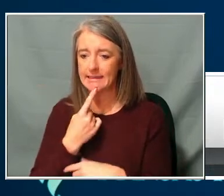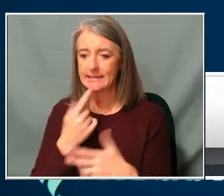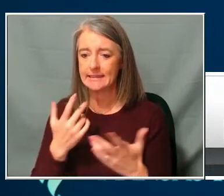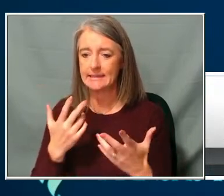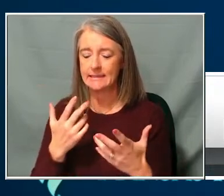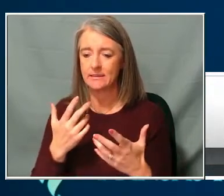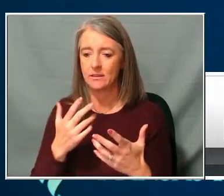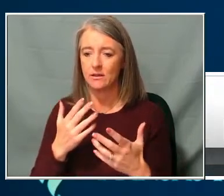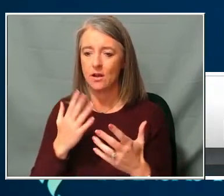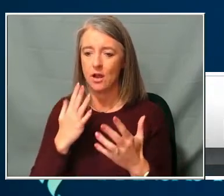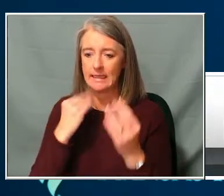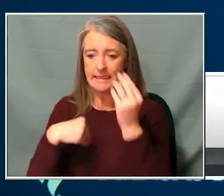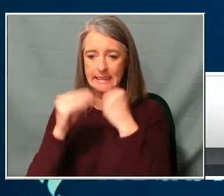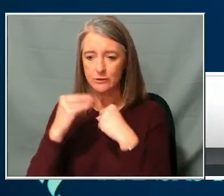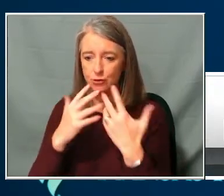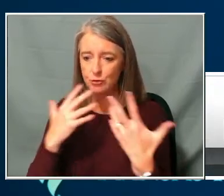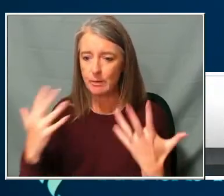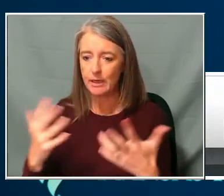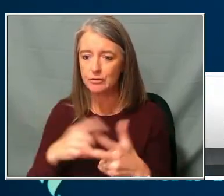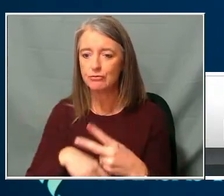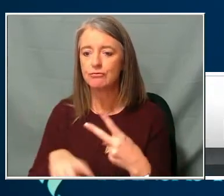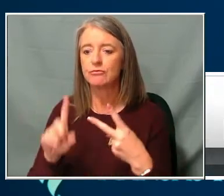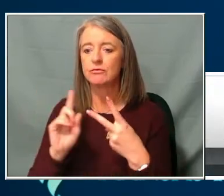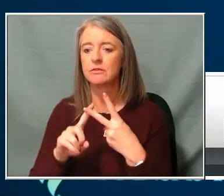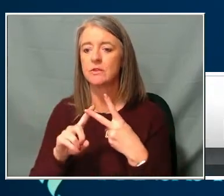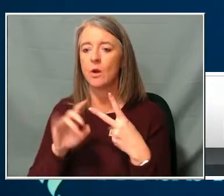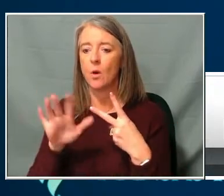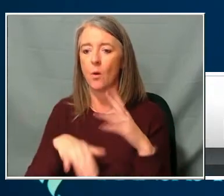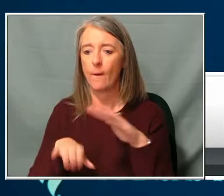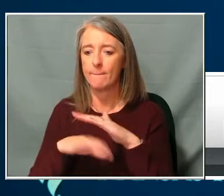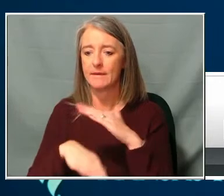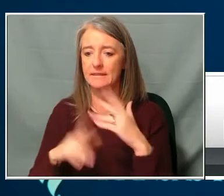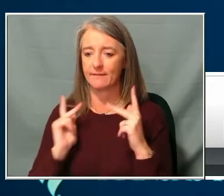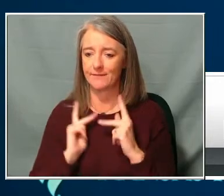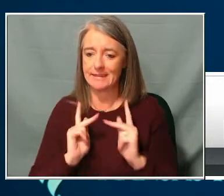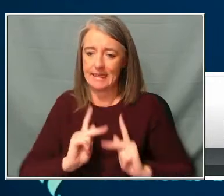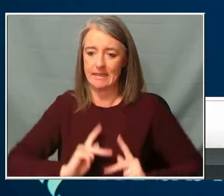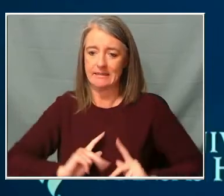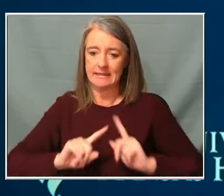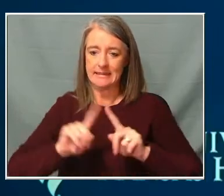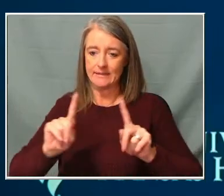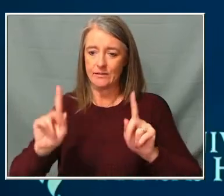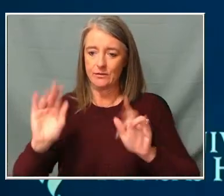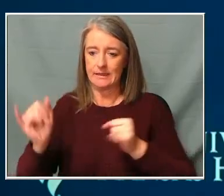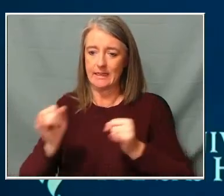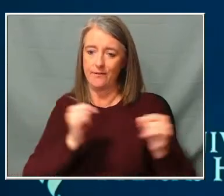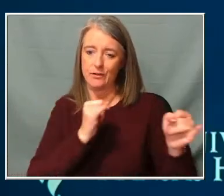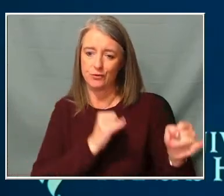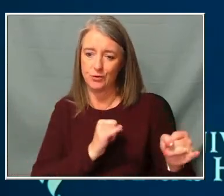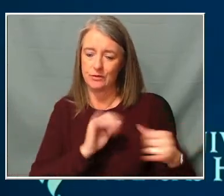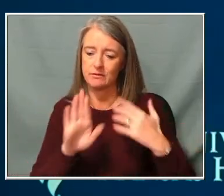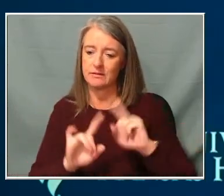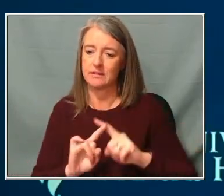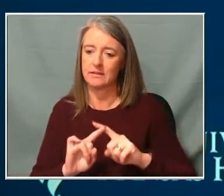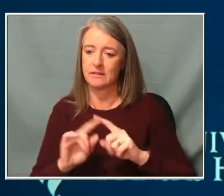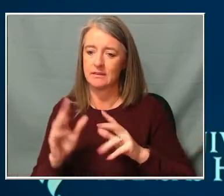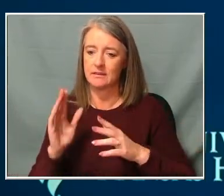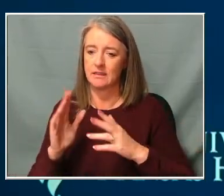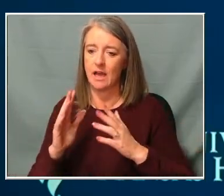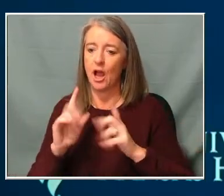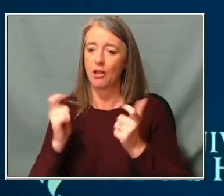know, overconsumption or even just basic physiology and differences between individuals. So there is a large